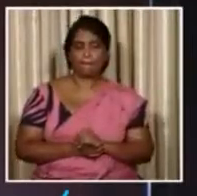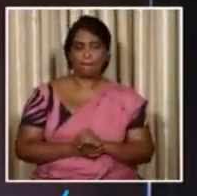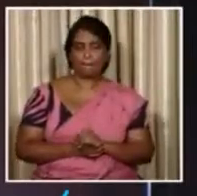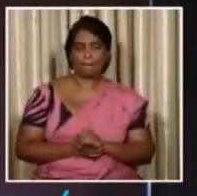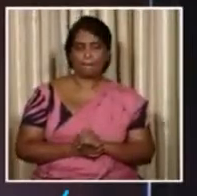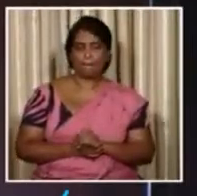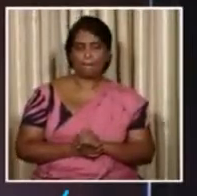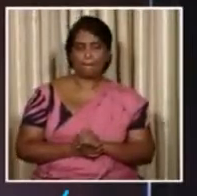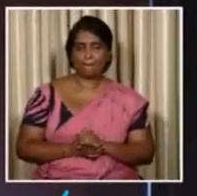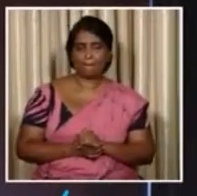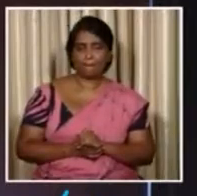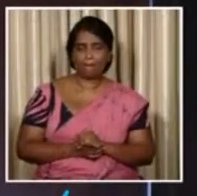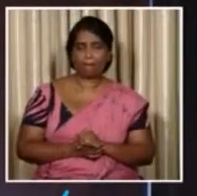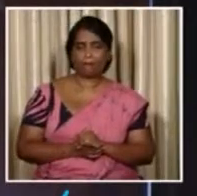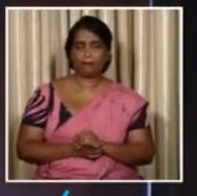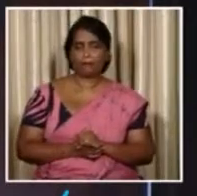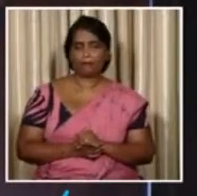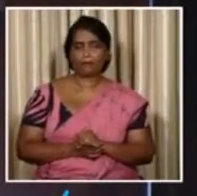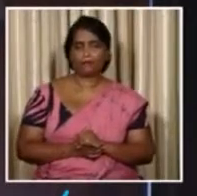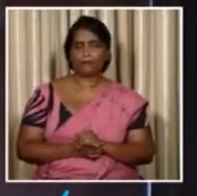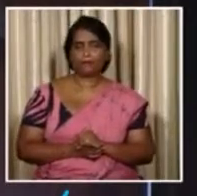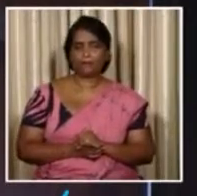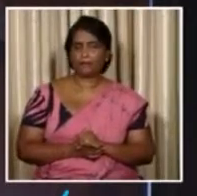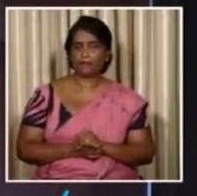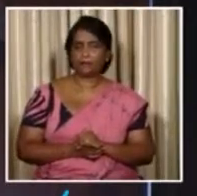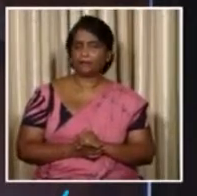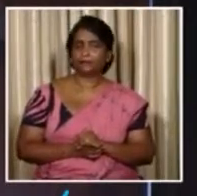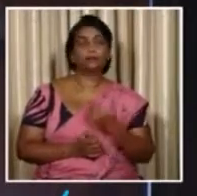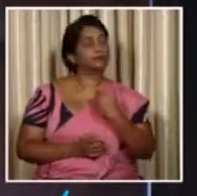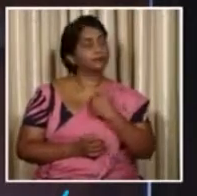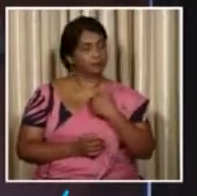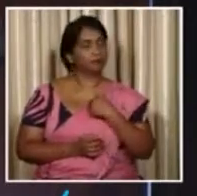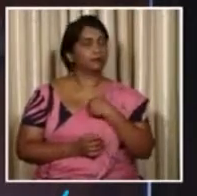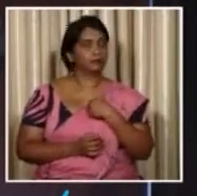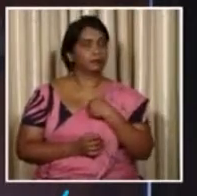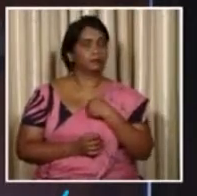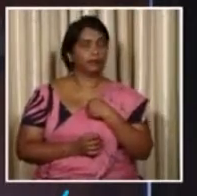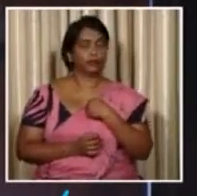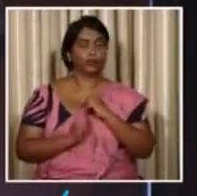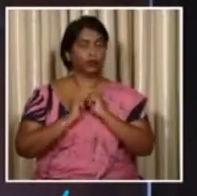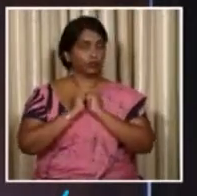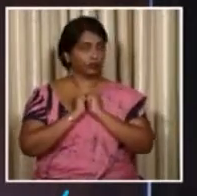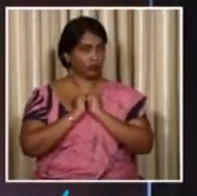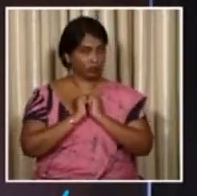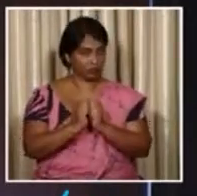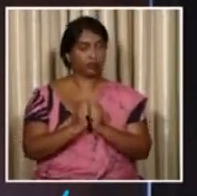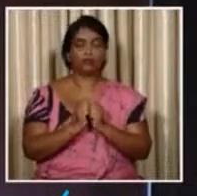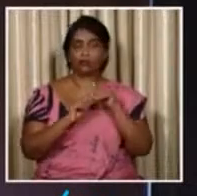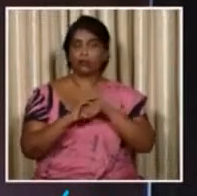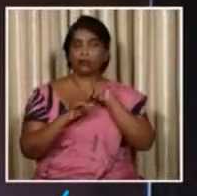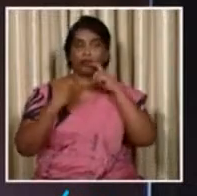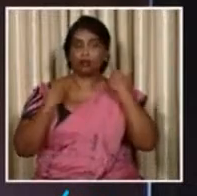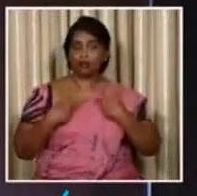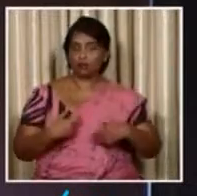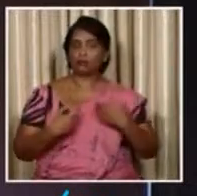speechless, Honorable Deputy Speaker. As a senior member of the profession, with my exposure to the official and unofficial bars, and